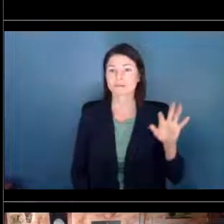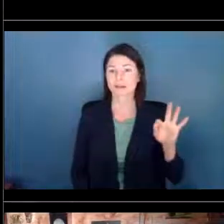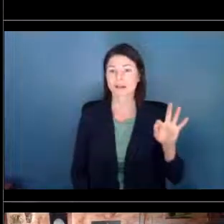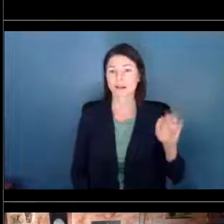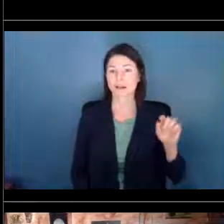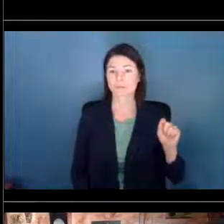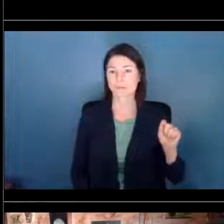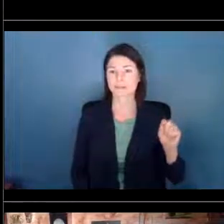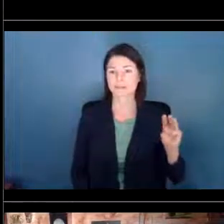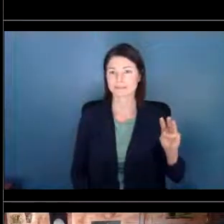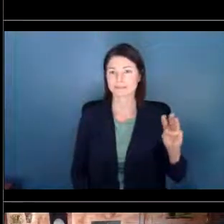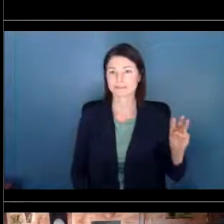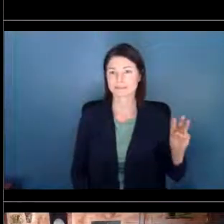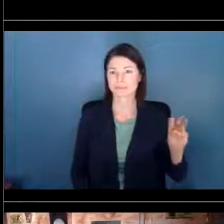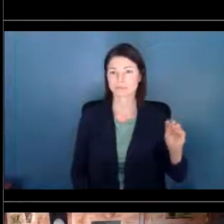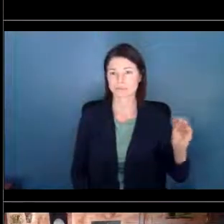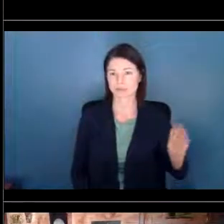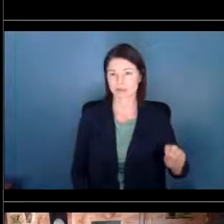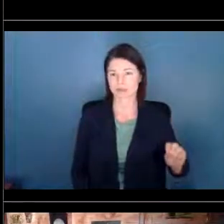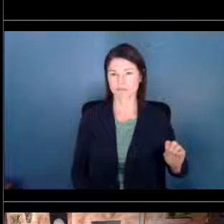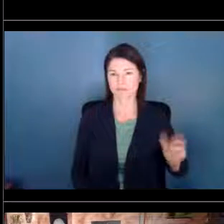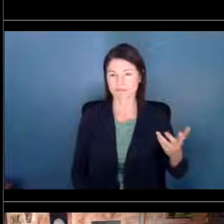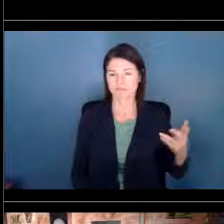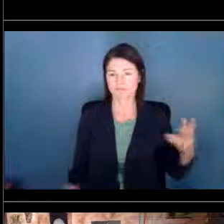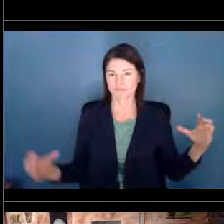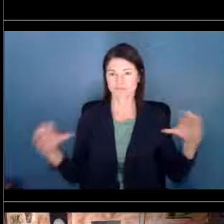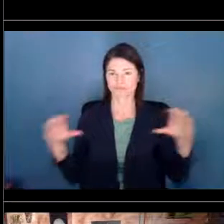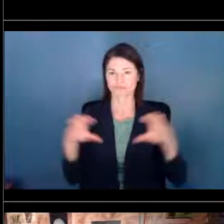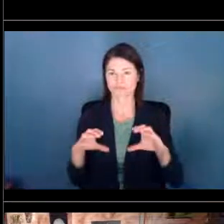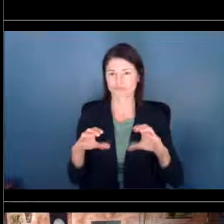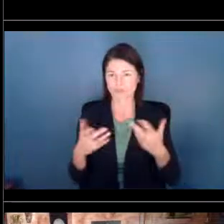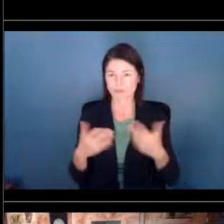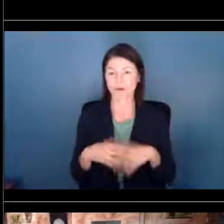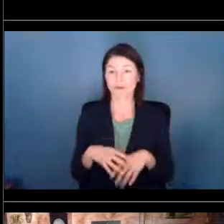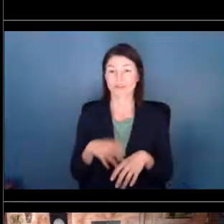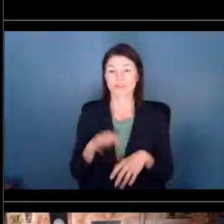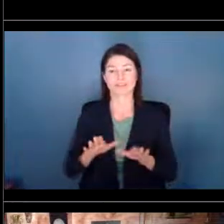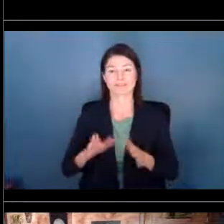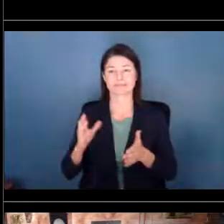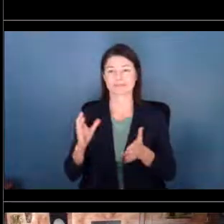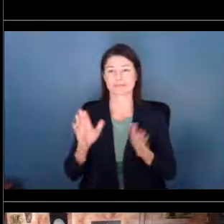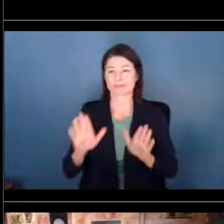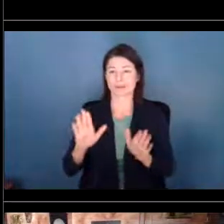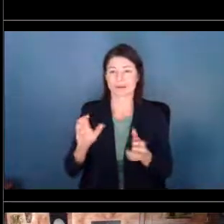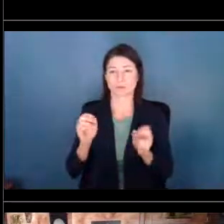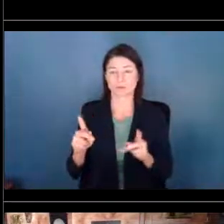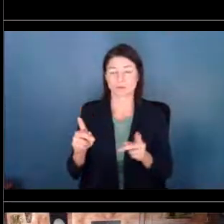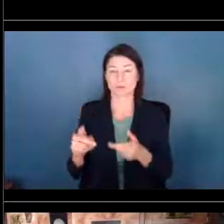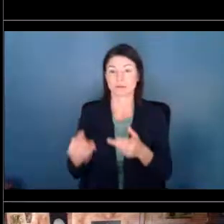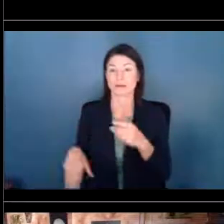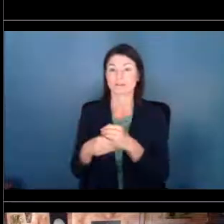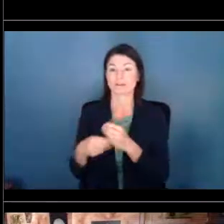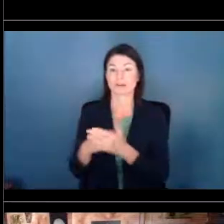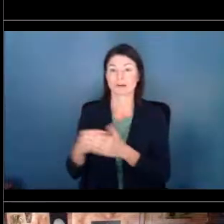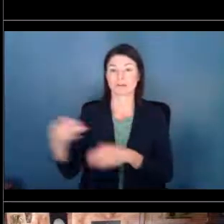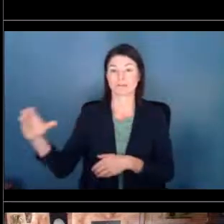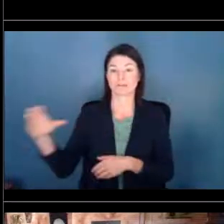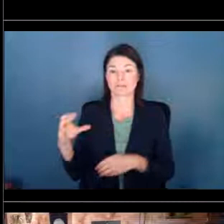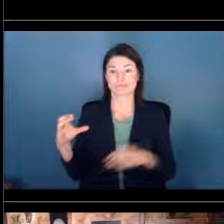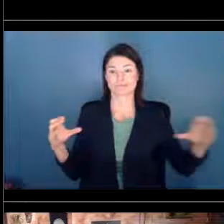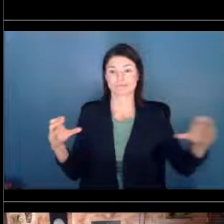9.66%. So it's really a great opportunity wherever we may be able to get some additional money. And we stand